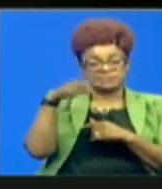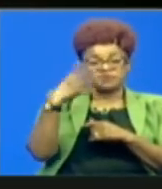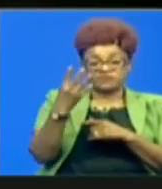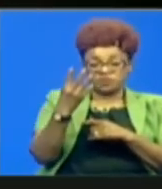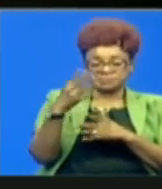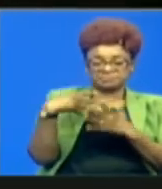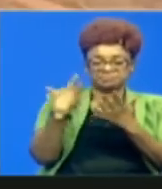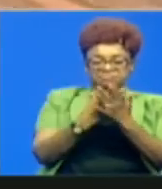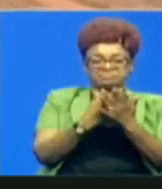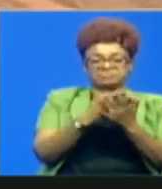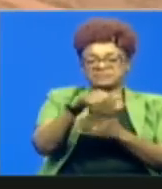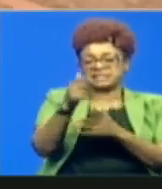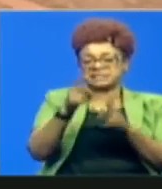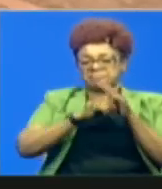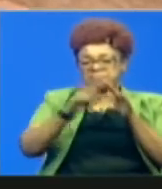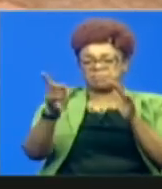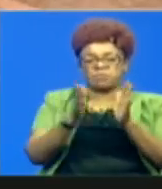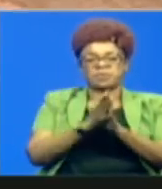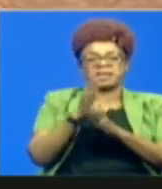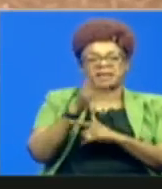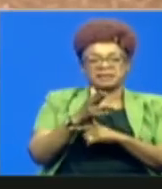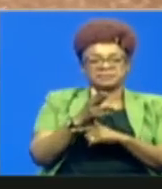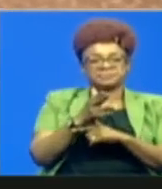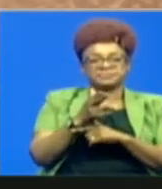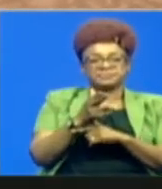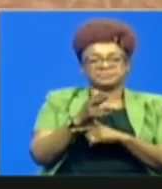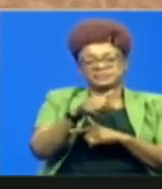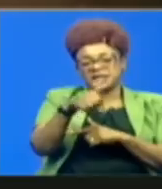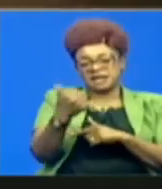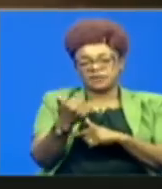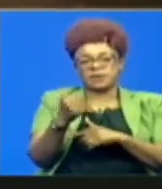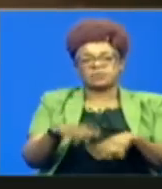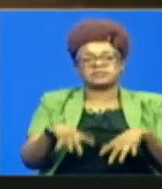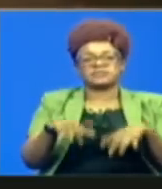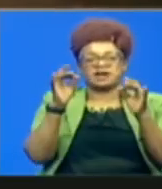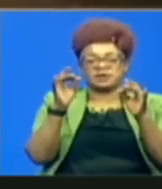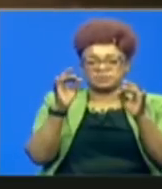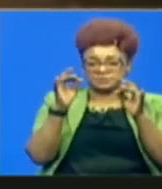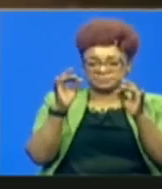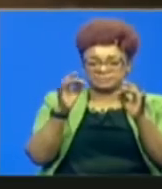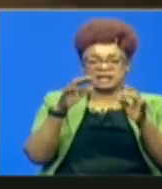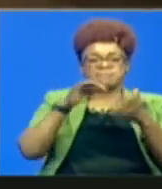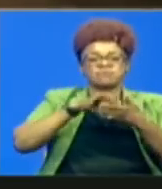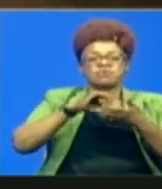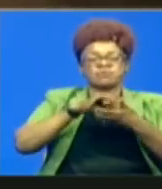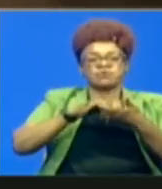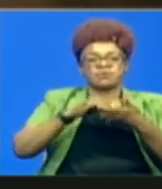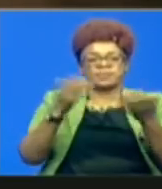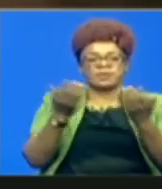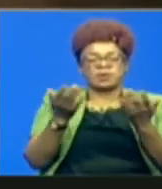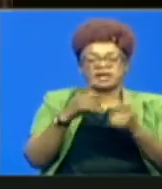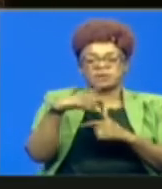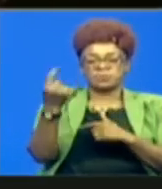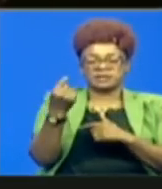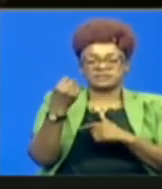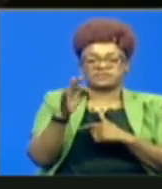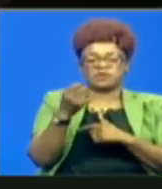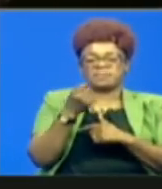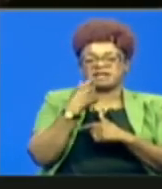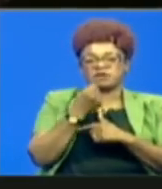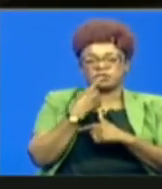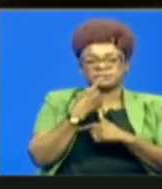arrested while others escaped with gunshot wounds. Another suspect was arrested in Buruburu, where he had gone to seek medical